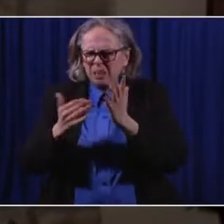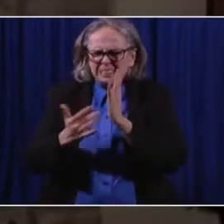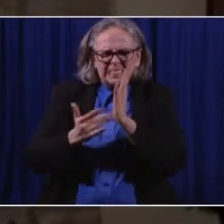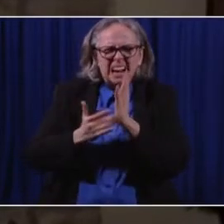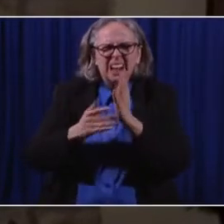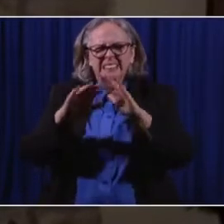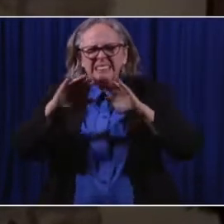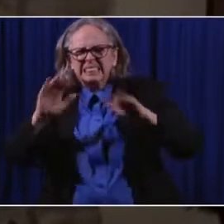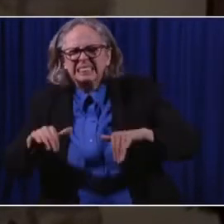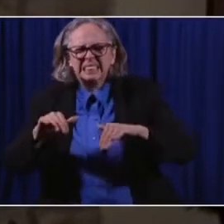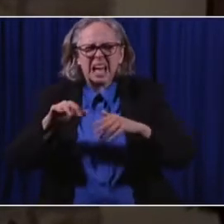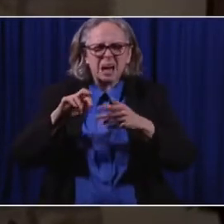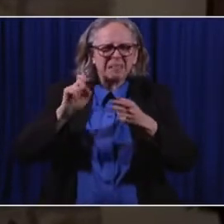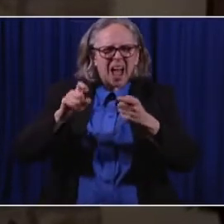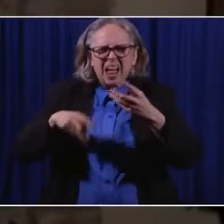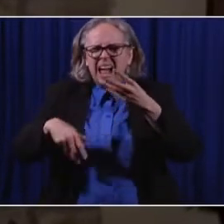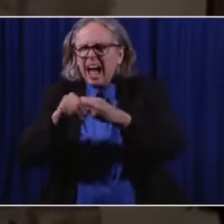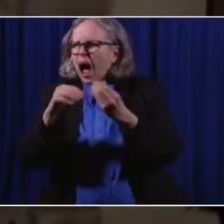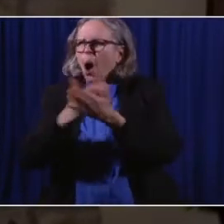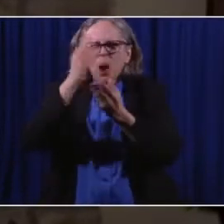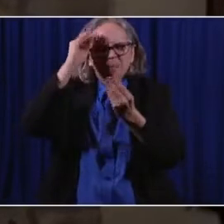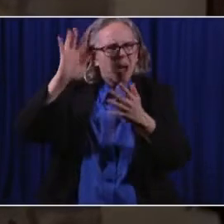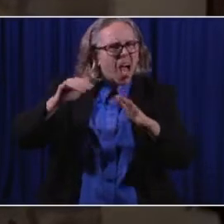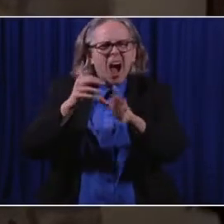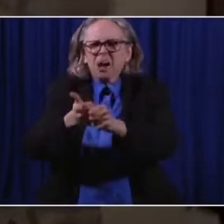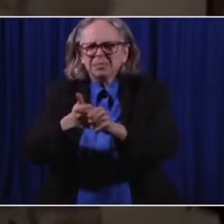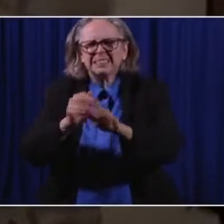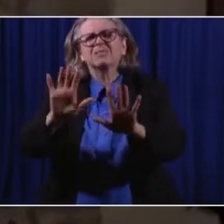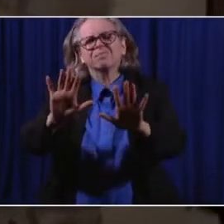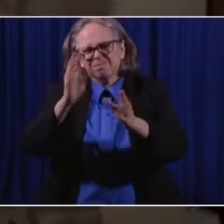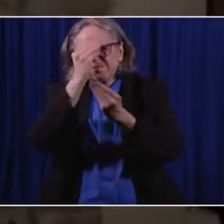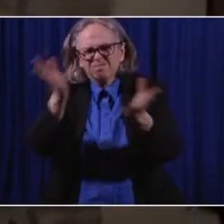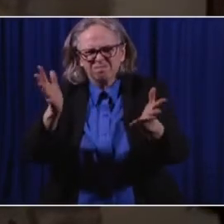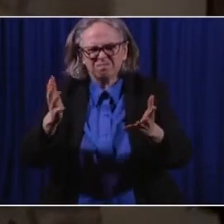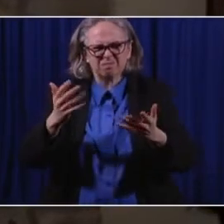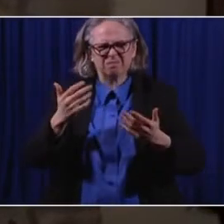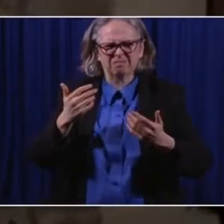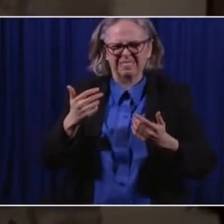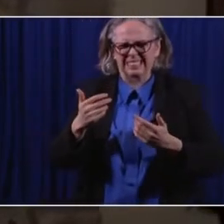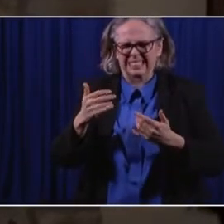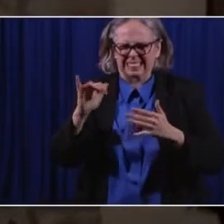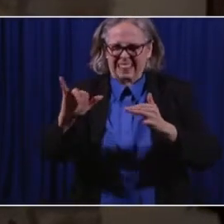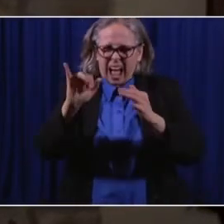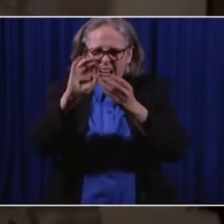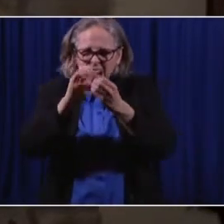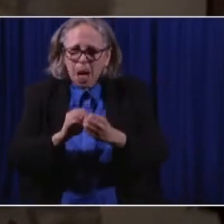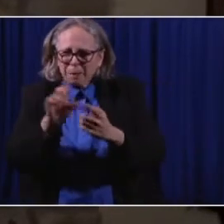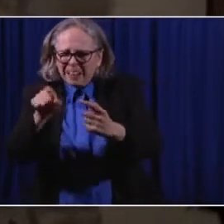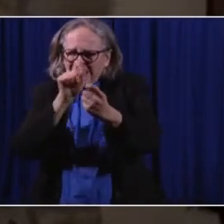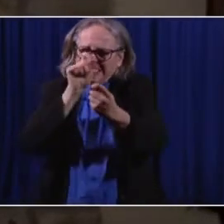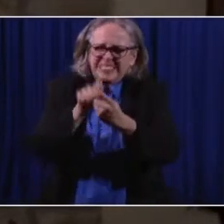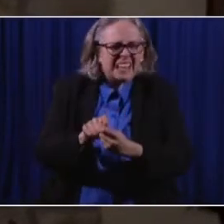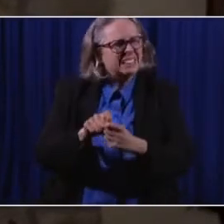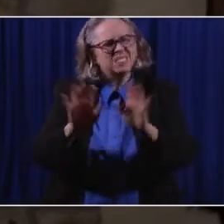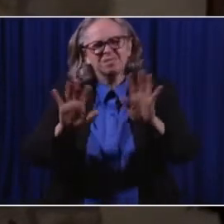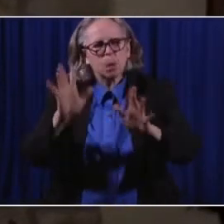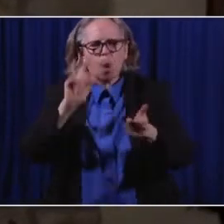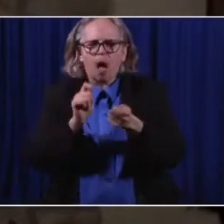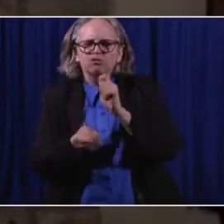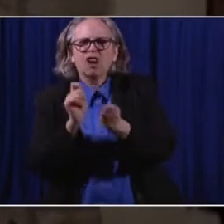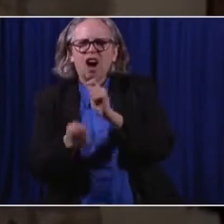loading it into our system. So we don't think this number is precisely accurate, but we think it's fairly close.